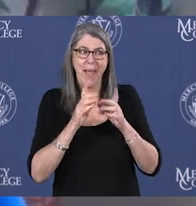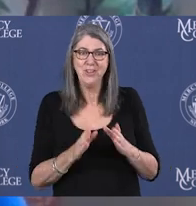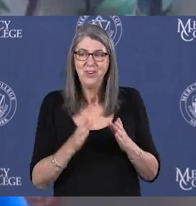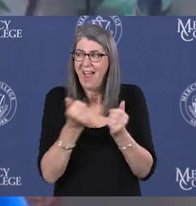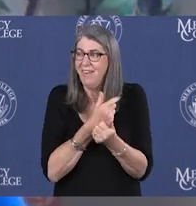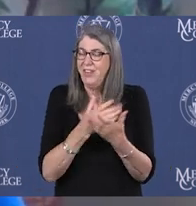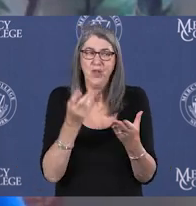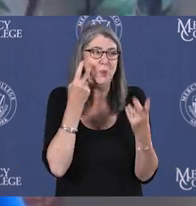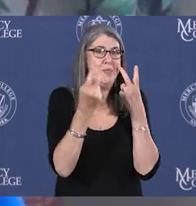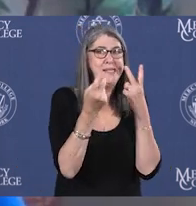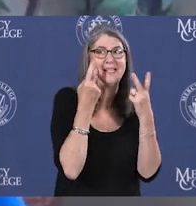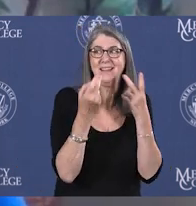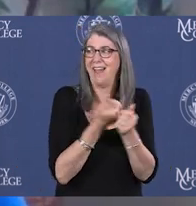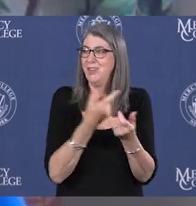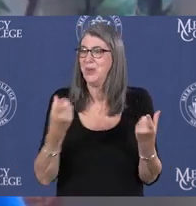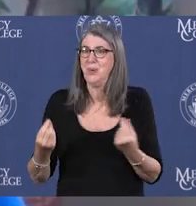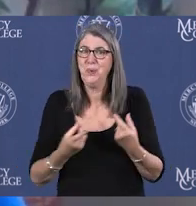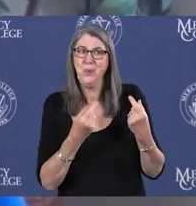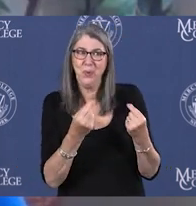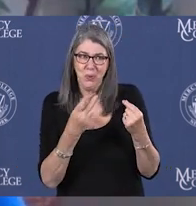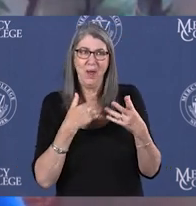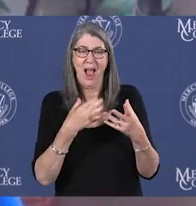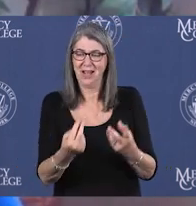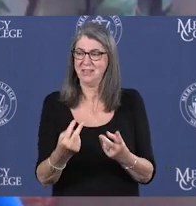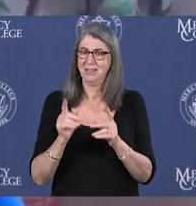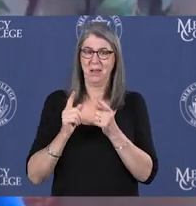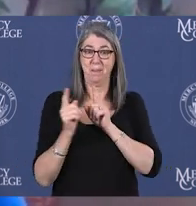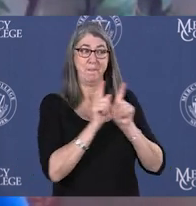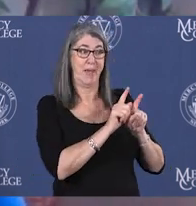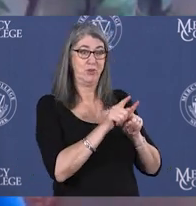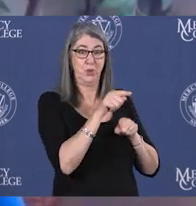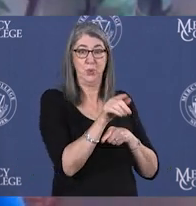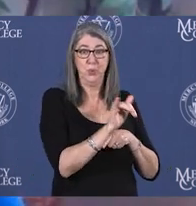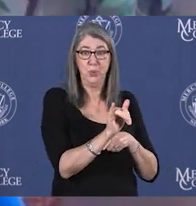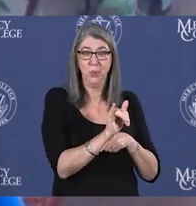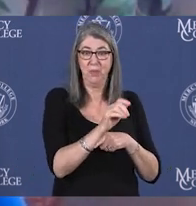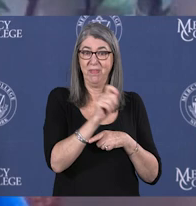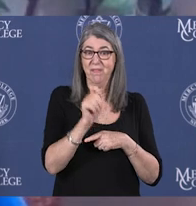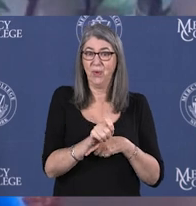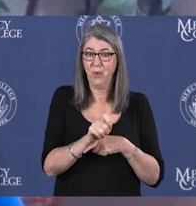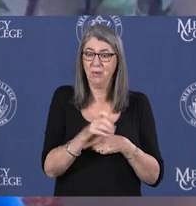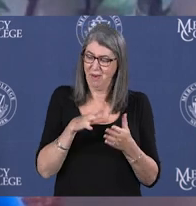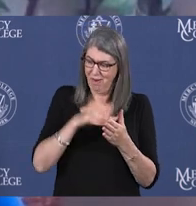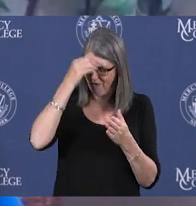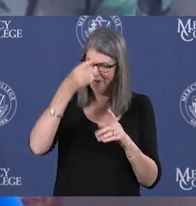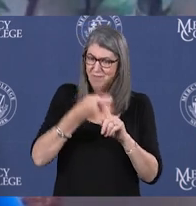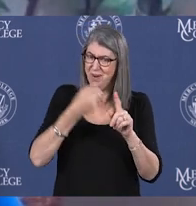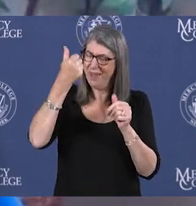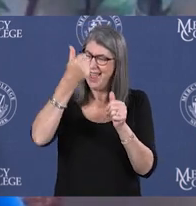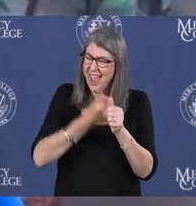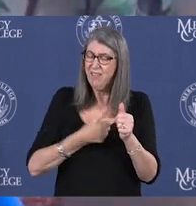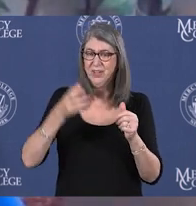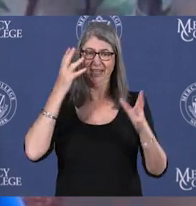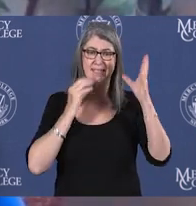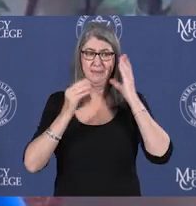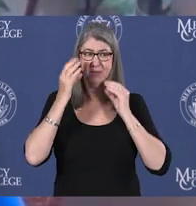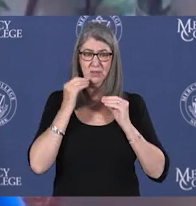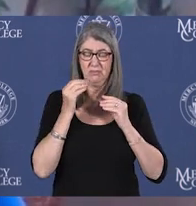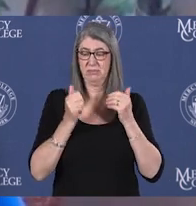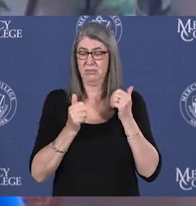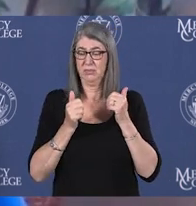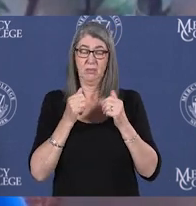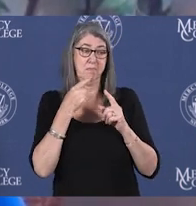everything you see and do as mentoring you. Therefore, learn from every experience,